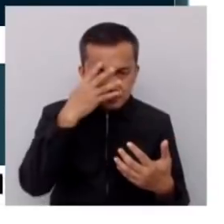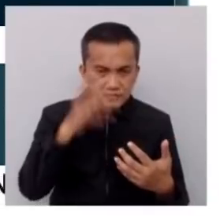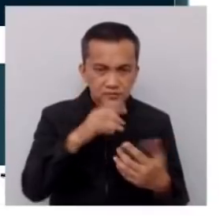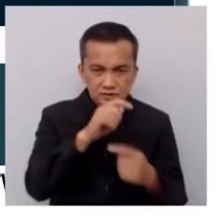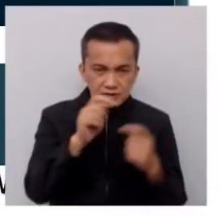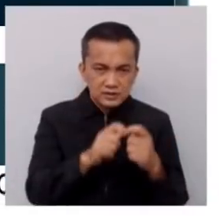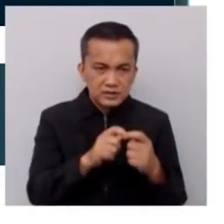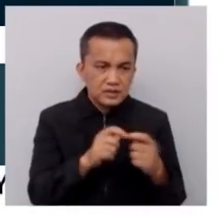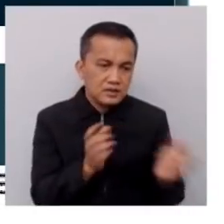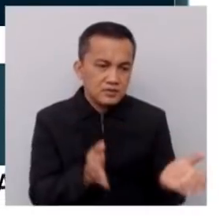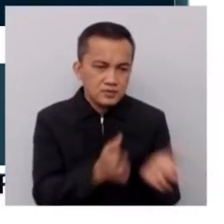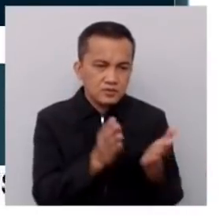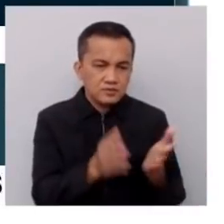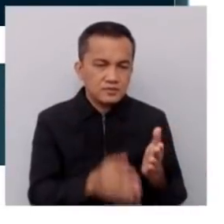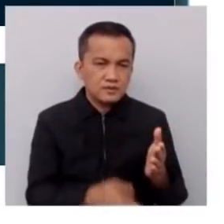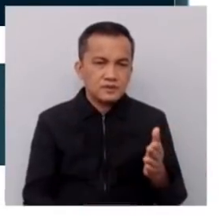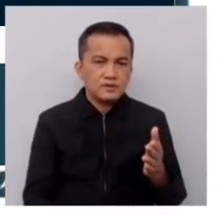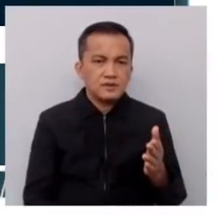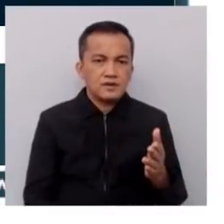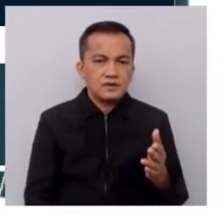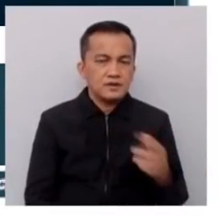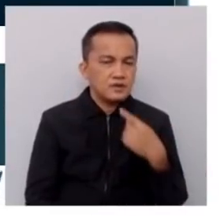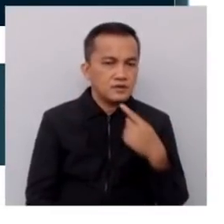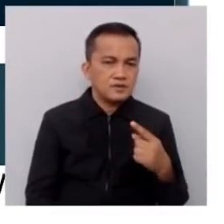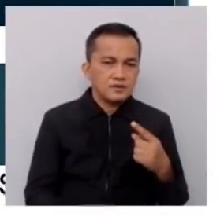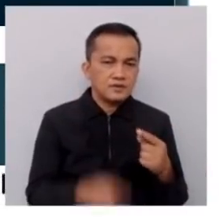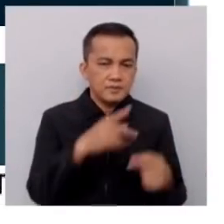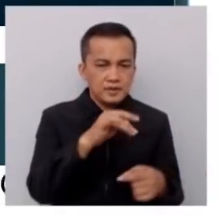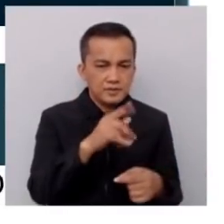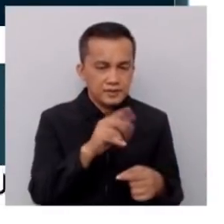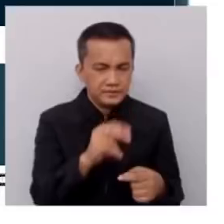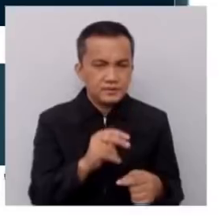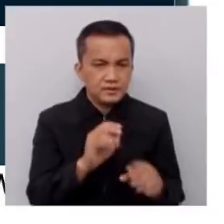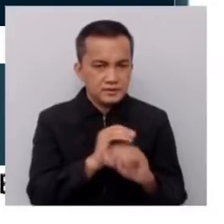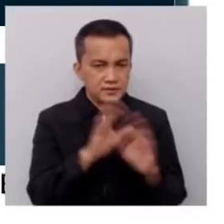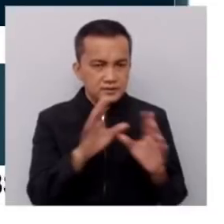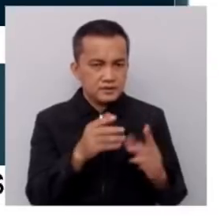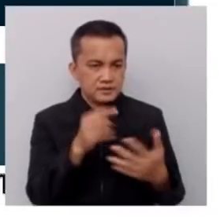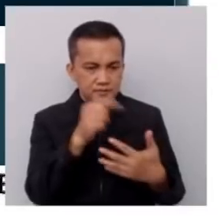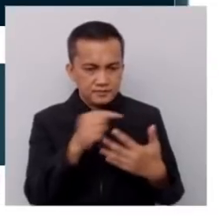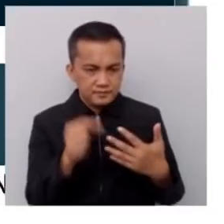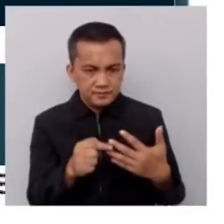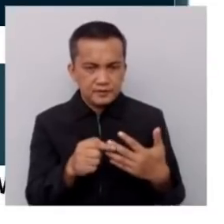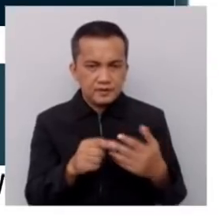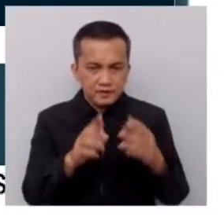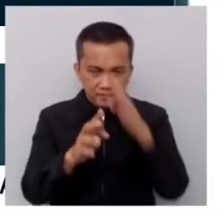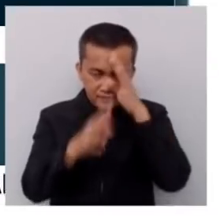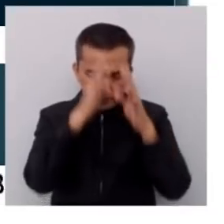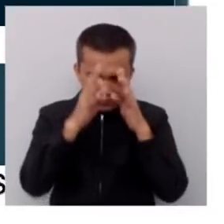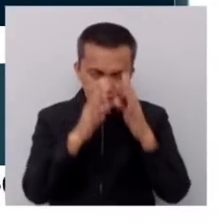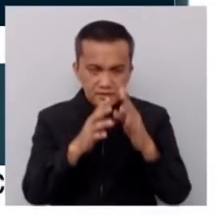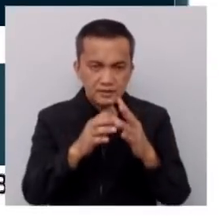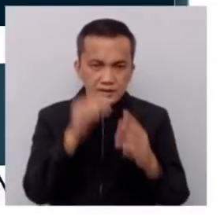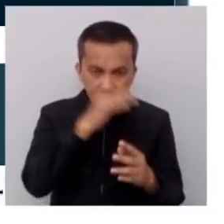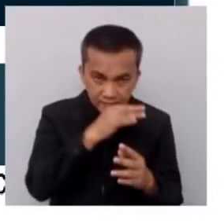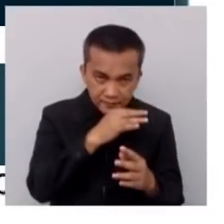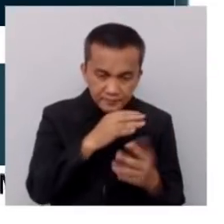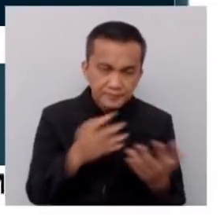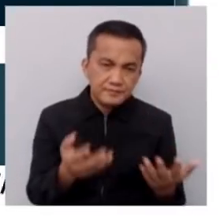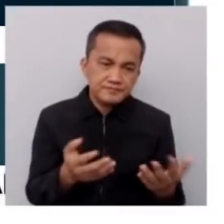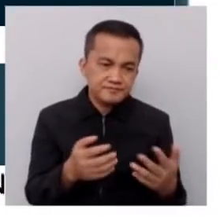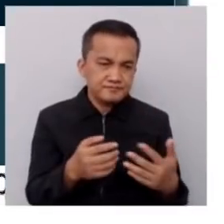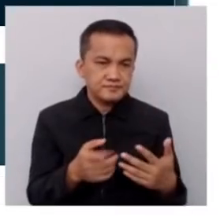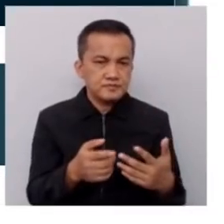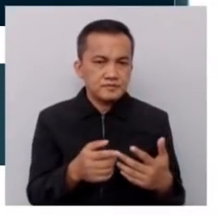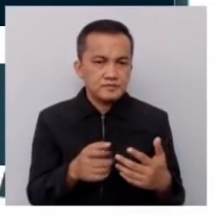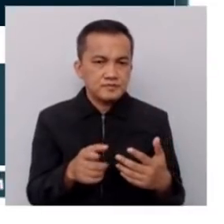motivations behind the actions of General Palparan. But what is clear is these are all fairy tales. These are all lies. And the chain